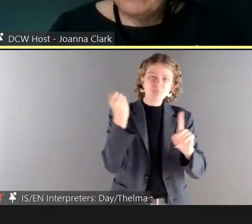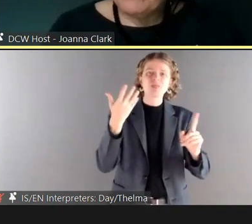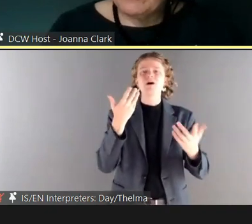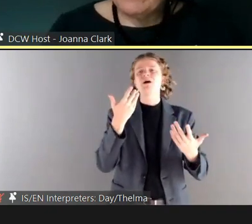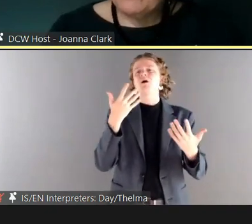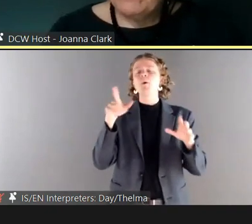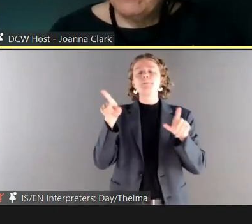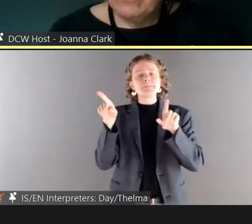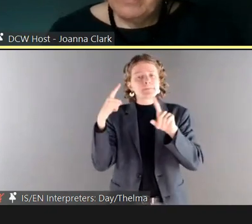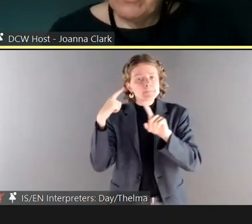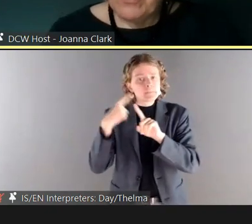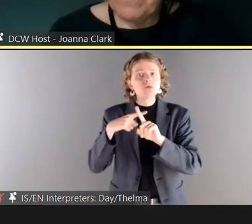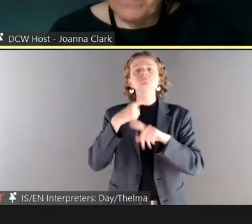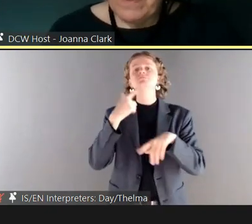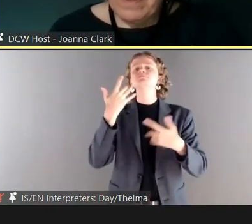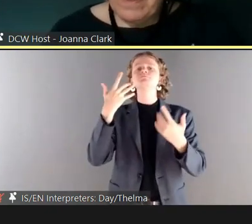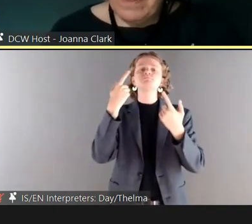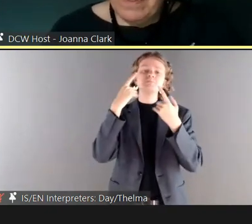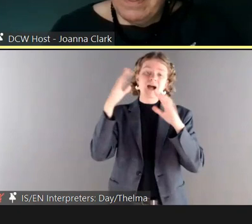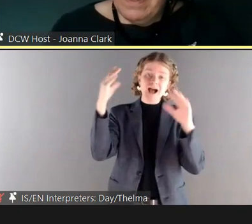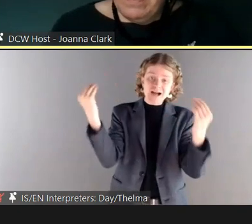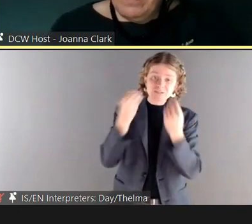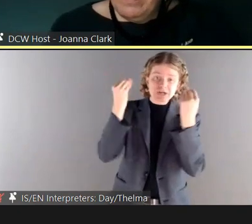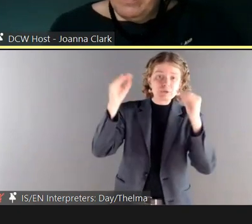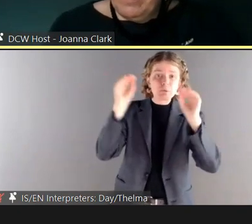health, education, and knowledge.